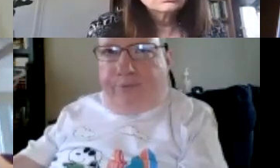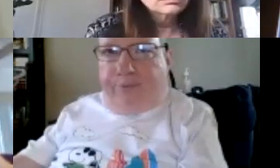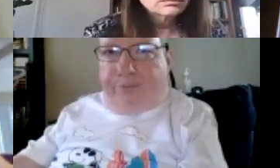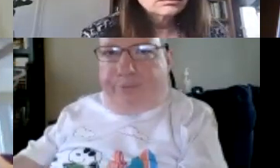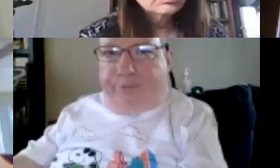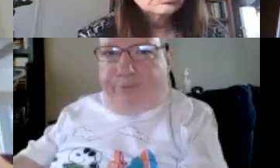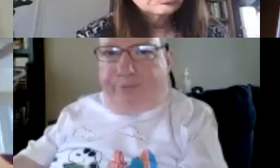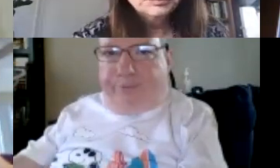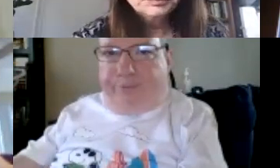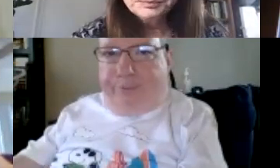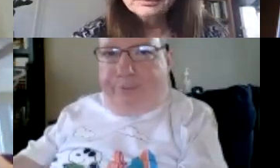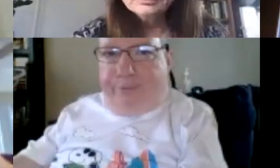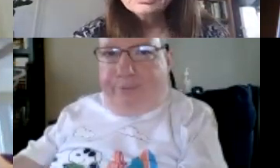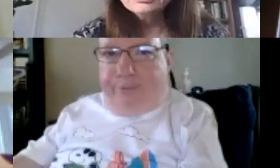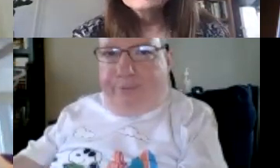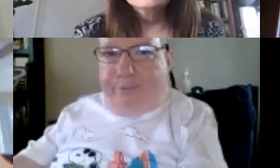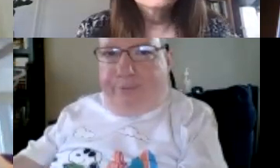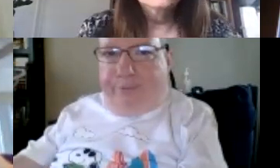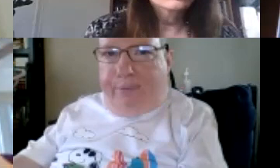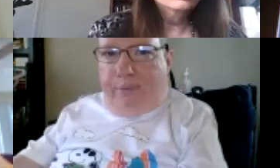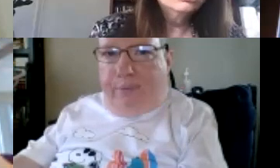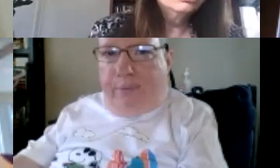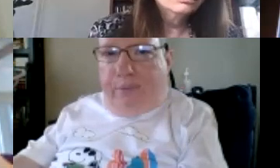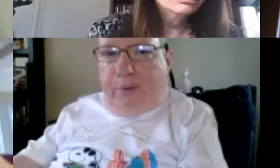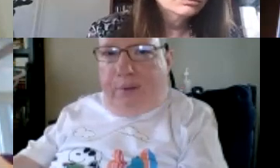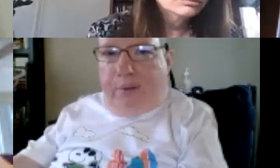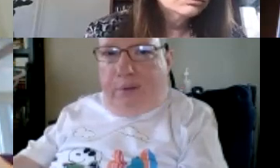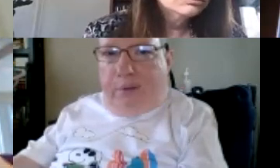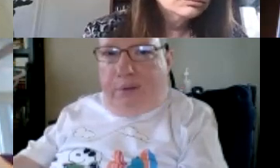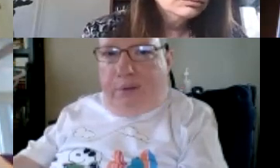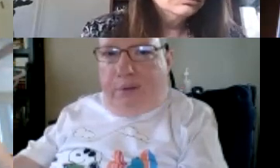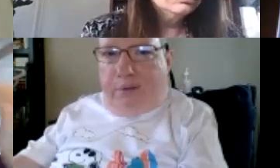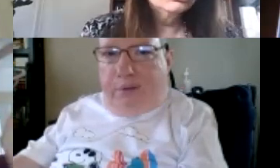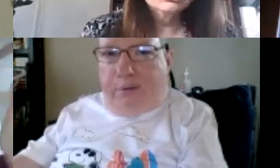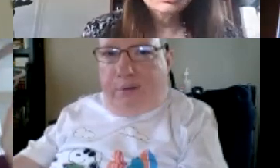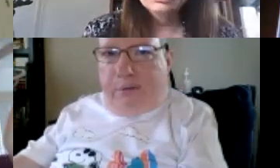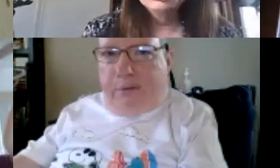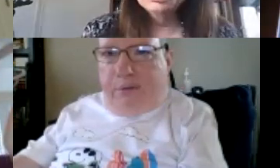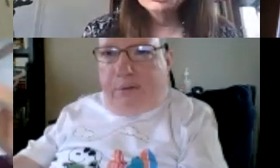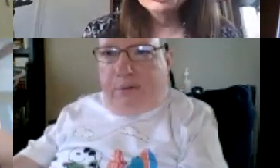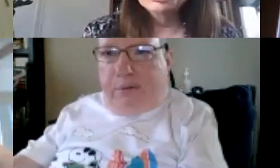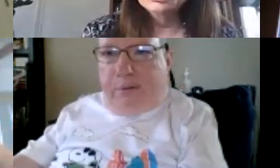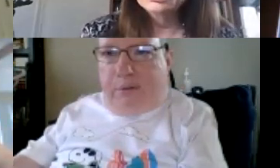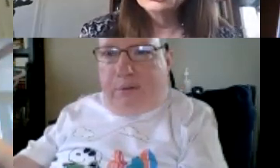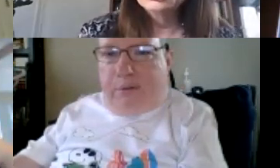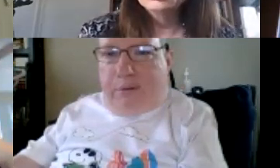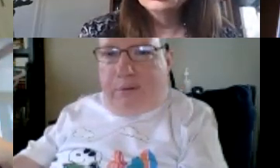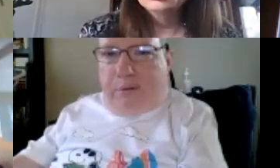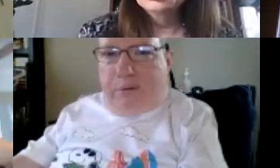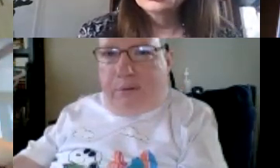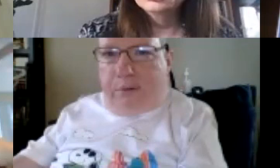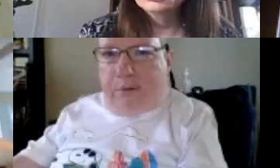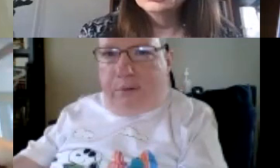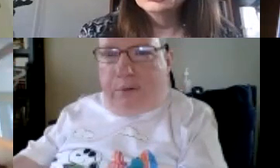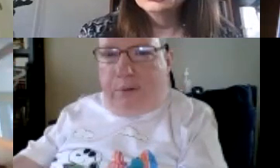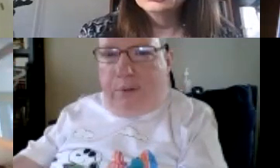with caregivers coming. yep. This is another one that we are still working on. We have been in communication with